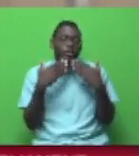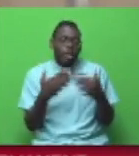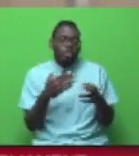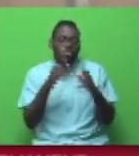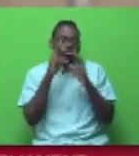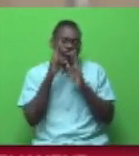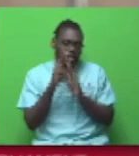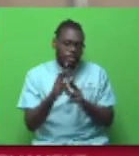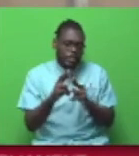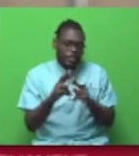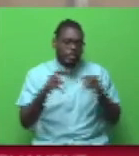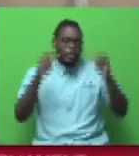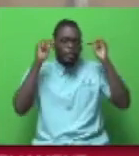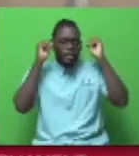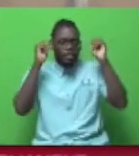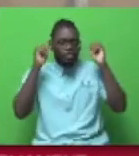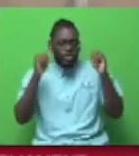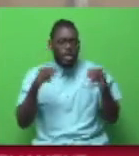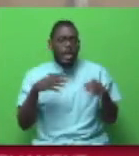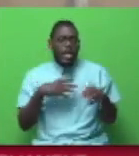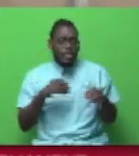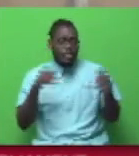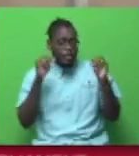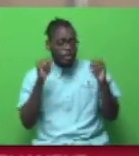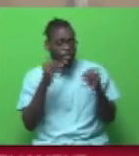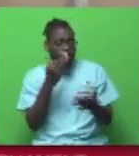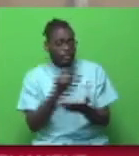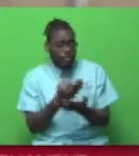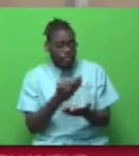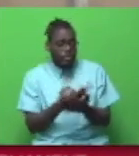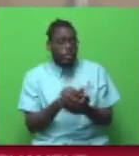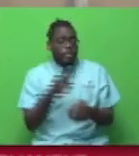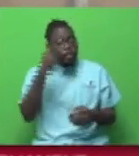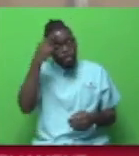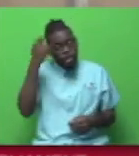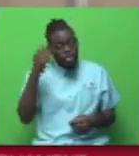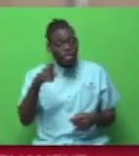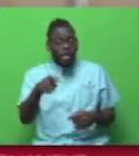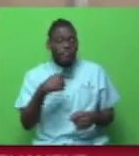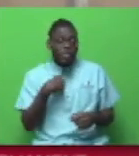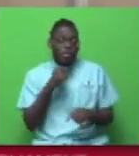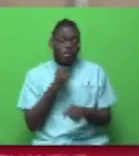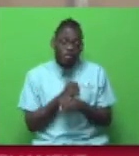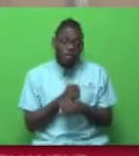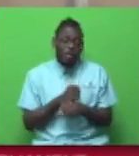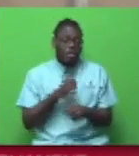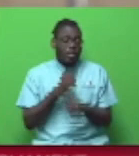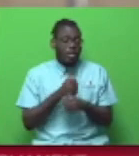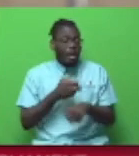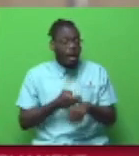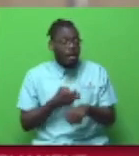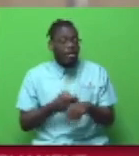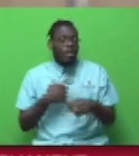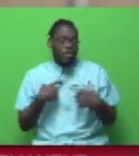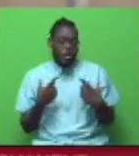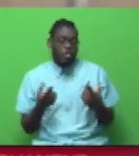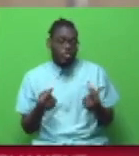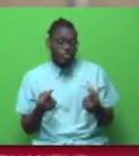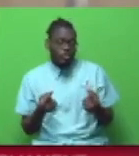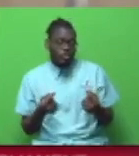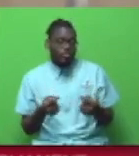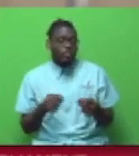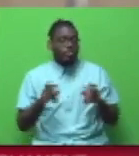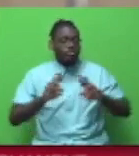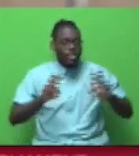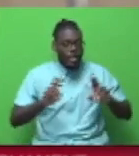Finance. You know, Mr. Vice President, in preparation for this particular debate as well, it brought me